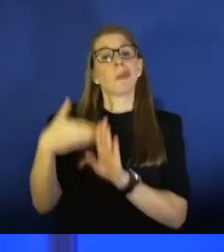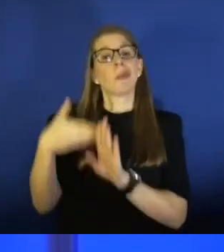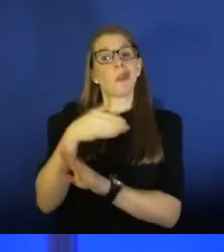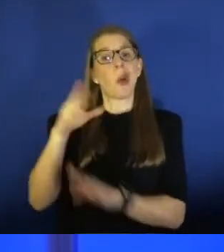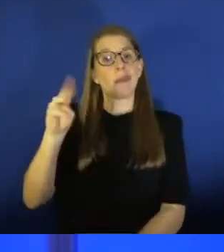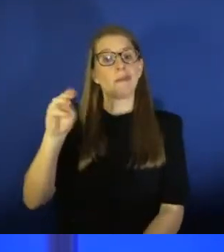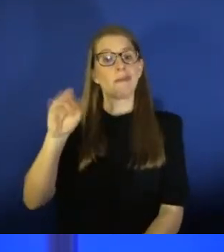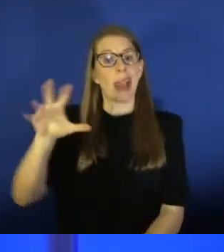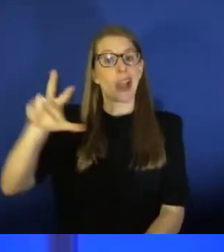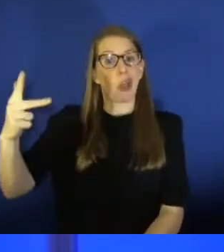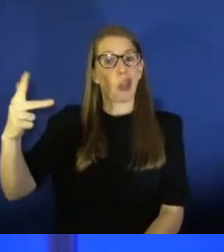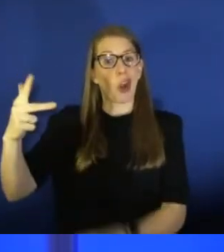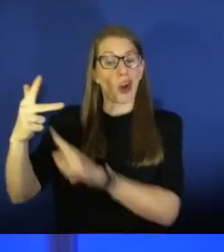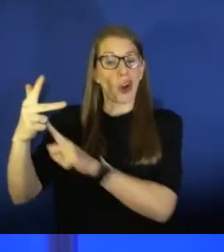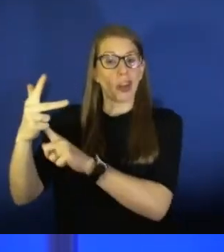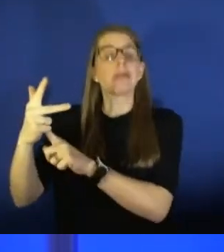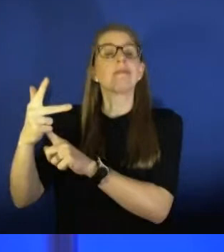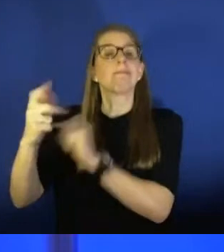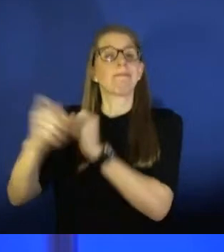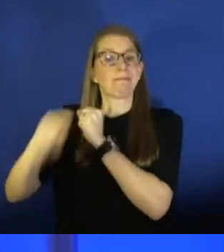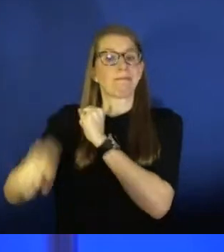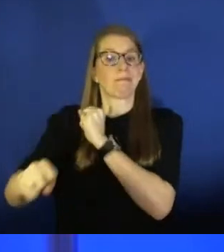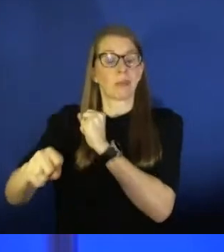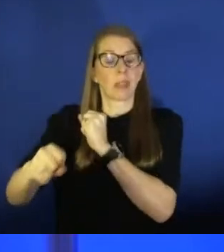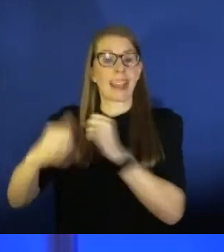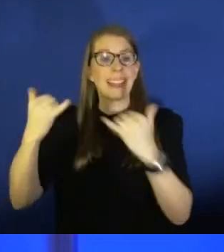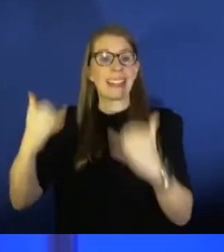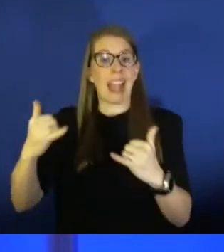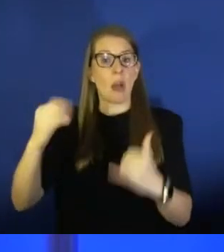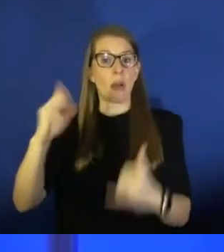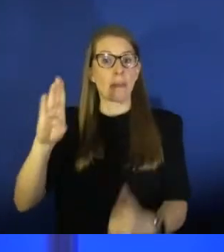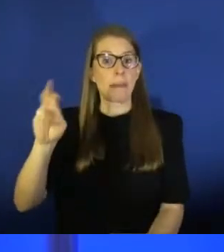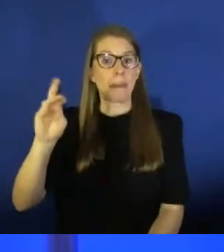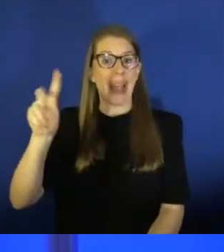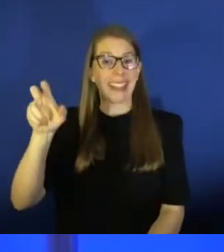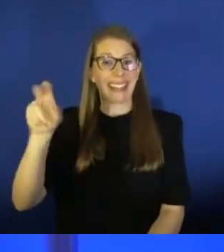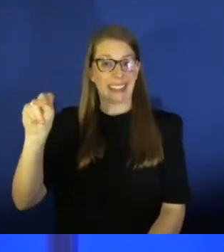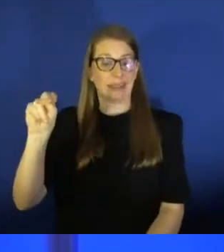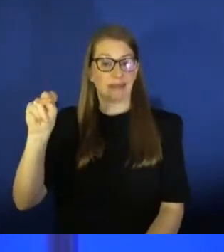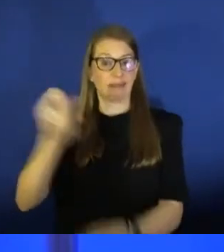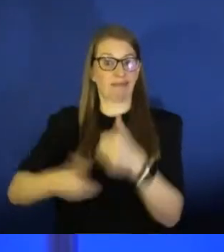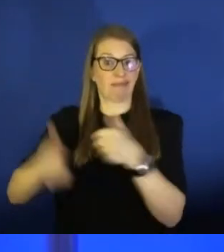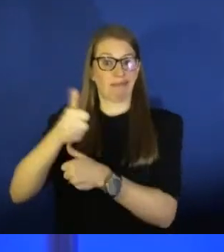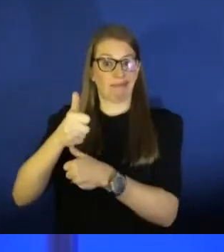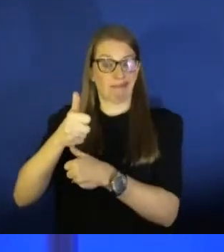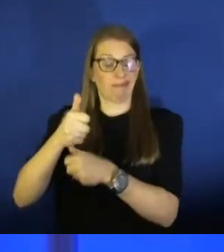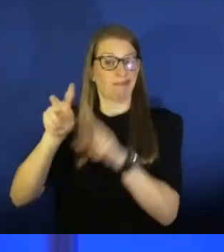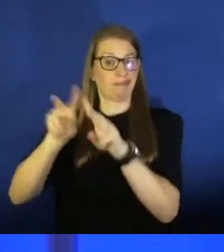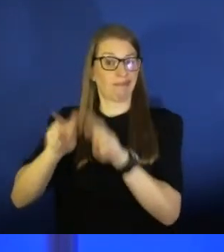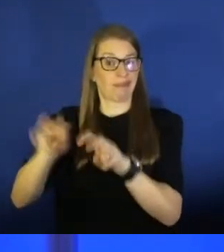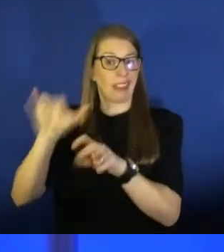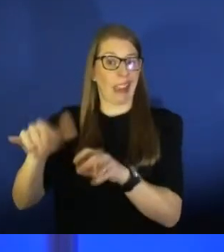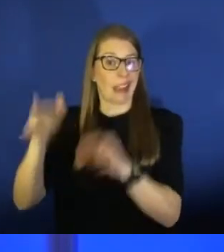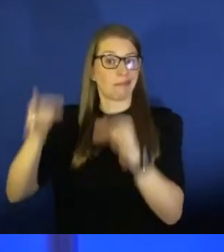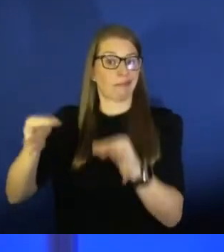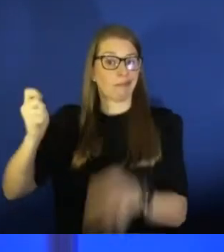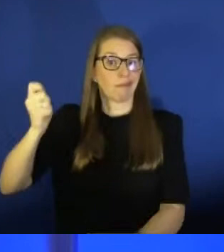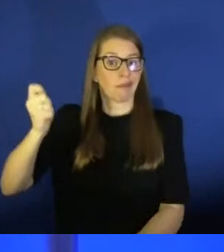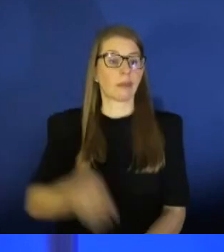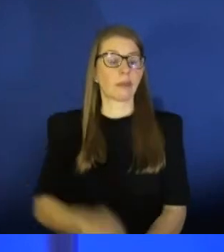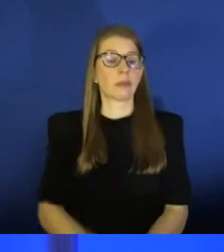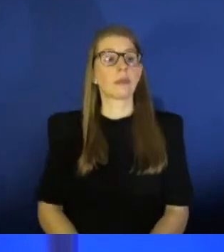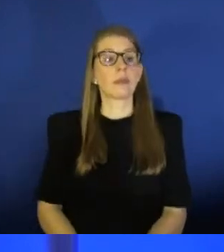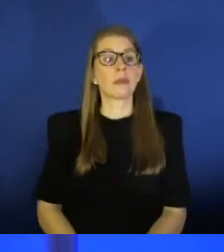is reviewing that ruling. Finding a doctor in rural areas can be tough. According to the National Rural Healthcare